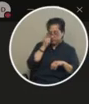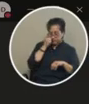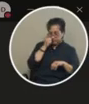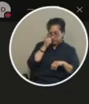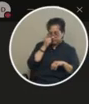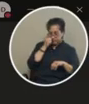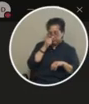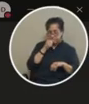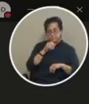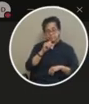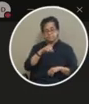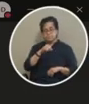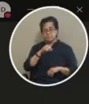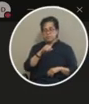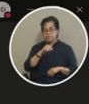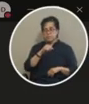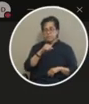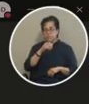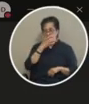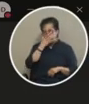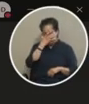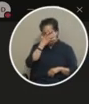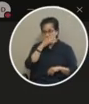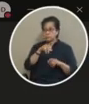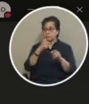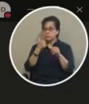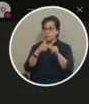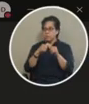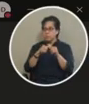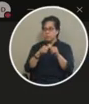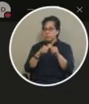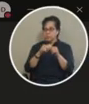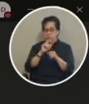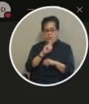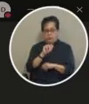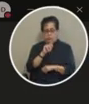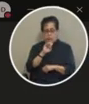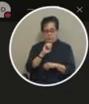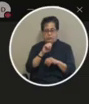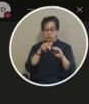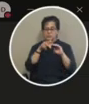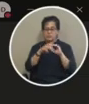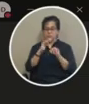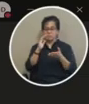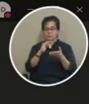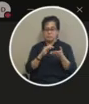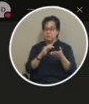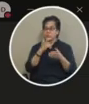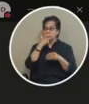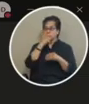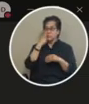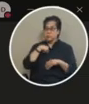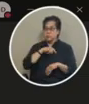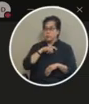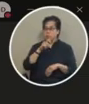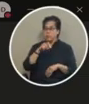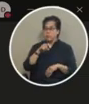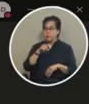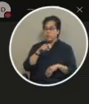Yeah, thank you, Robert. Representative Anello, remember that the routes were cut because of the fact that we need